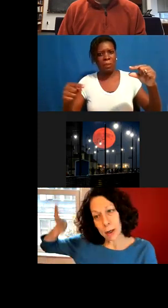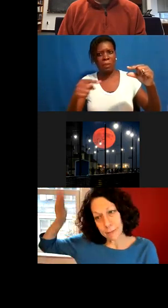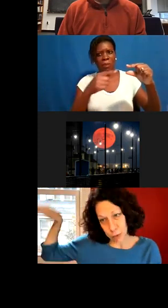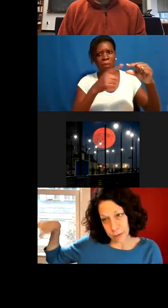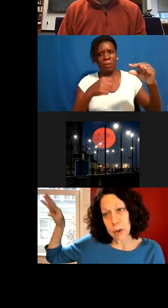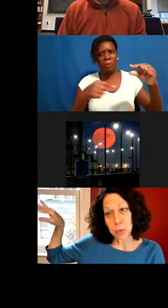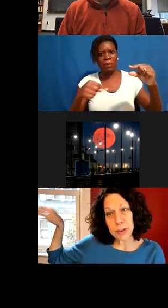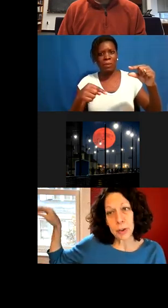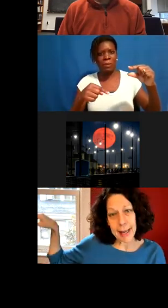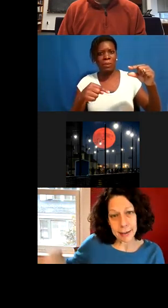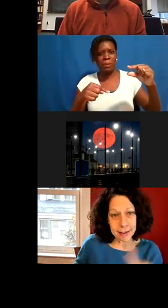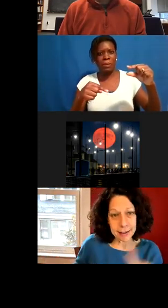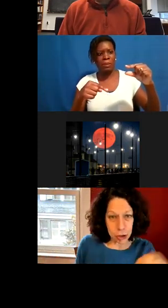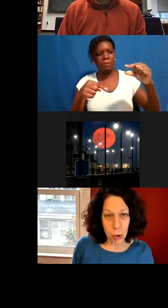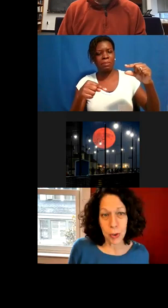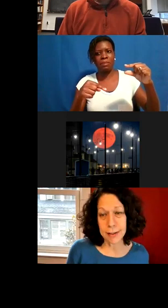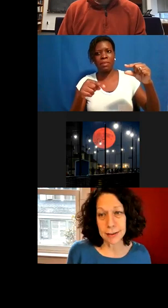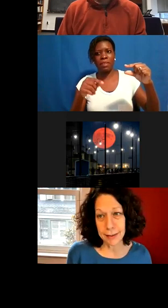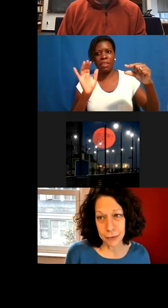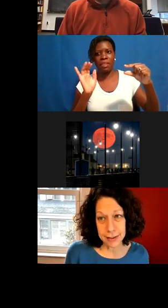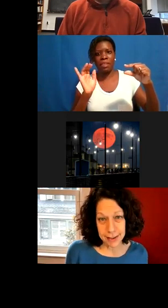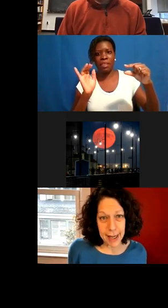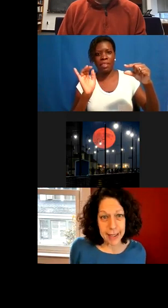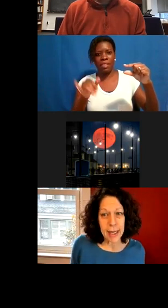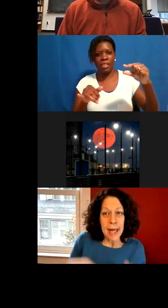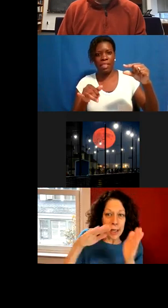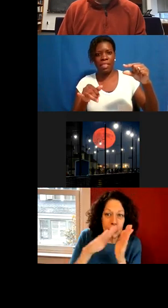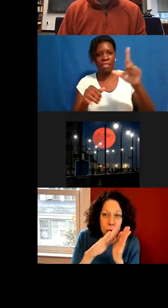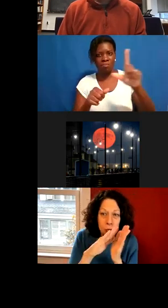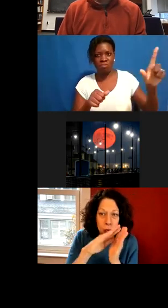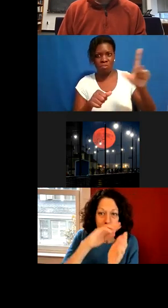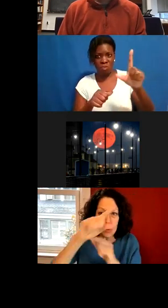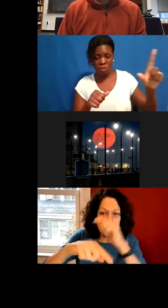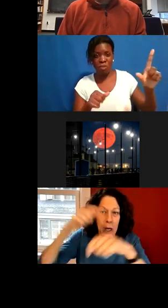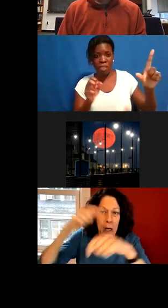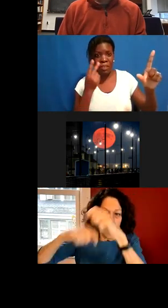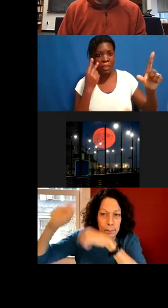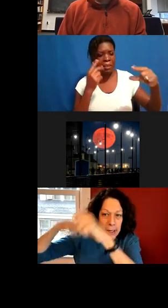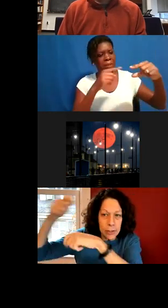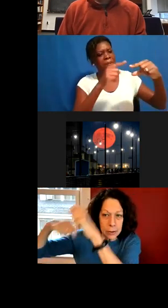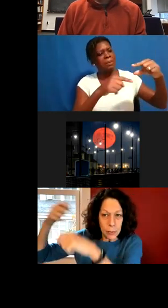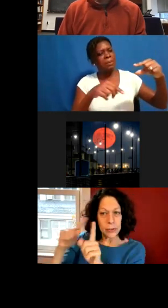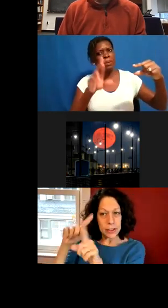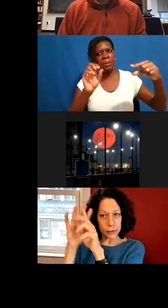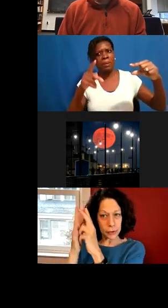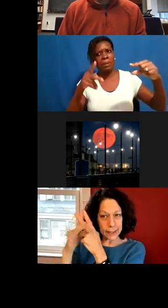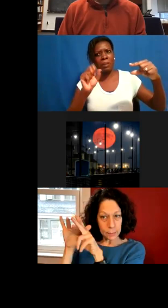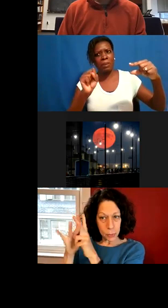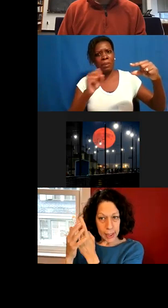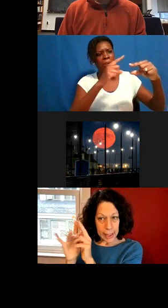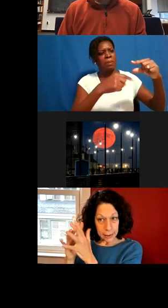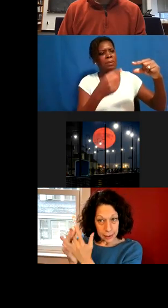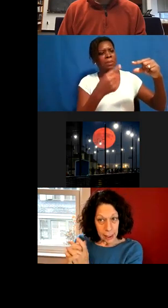hang off sort of their rear end, and that's shown on the left slide. And those ropes will bundle around each other like